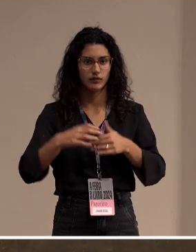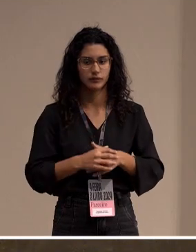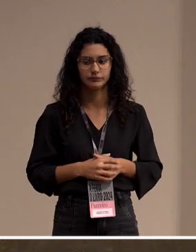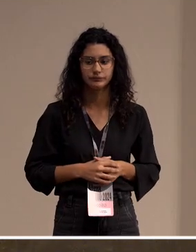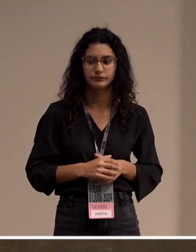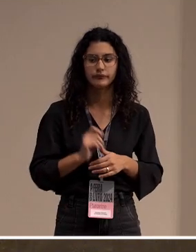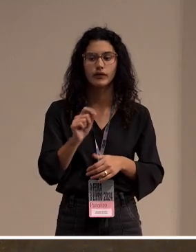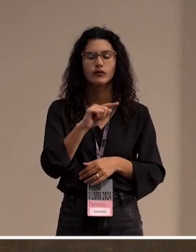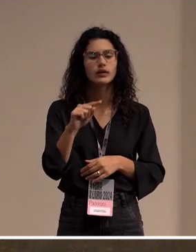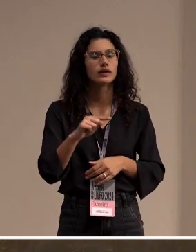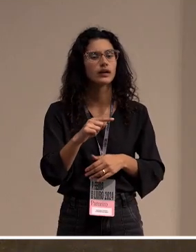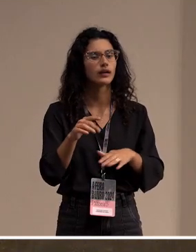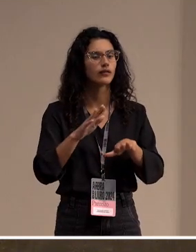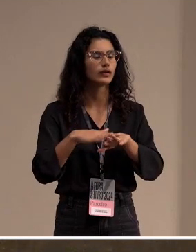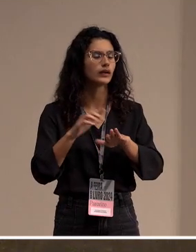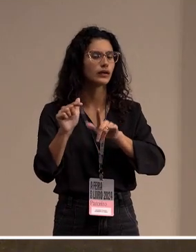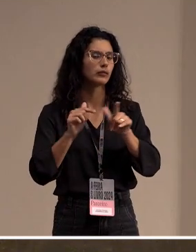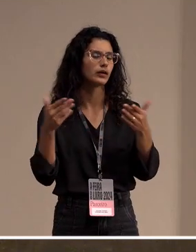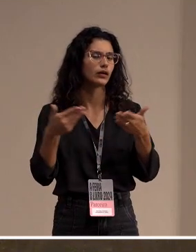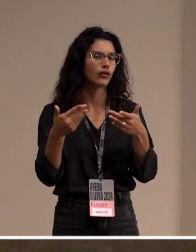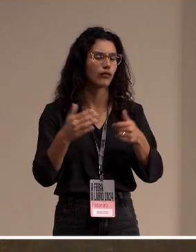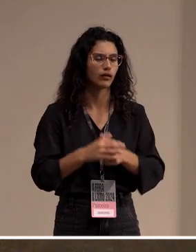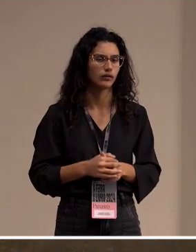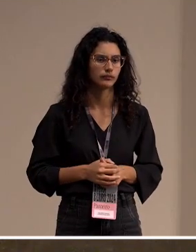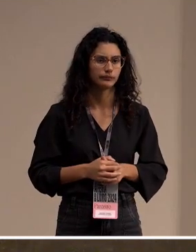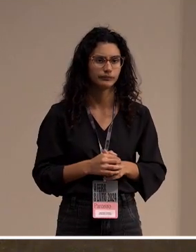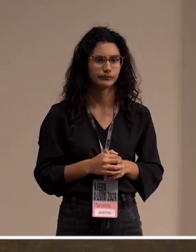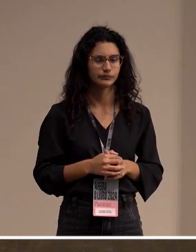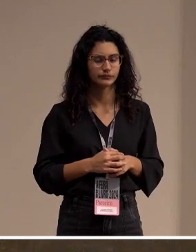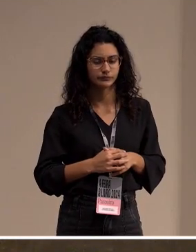No que você está trabalhando agora?